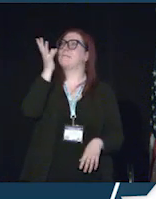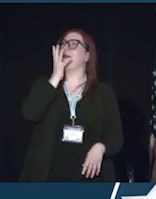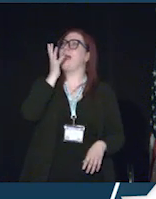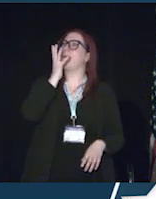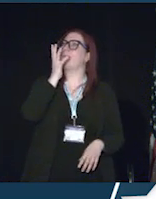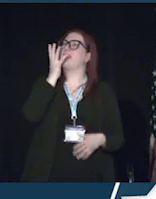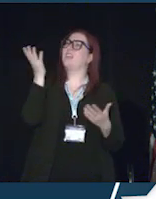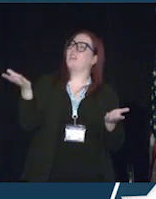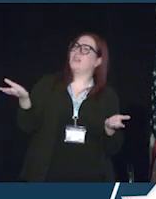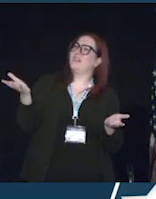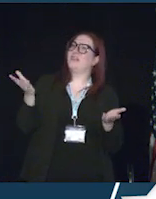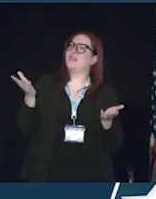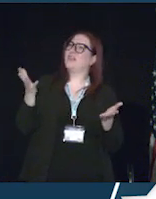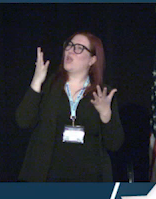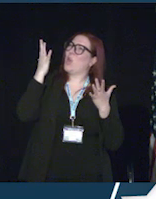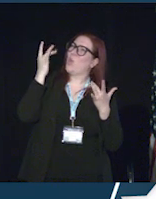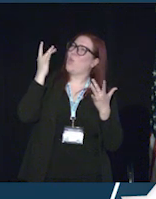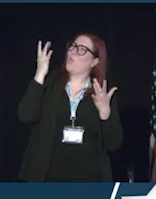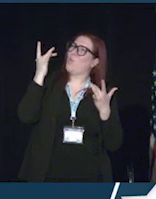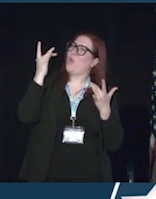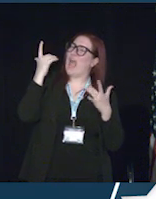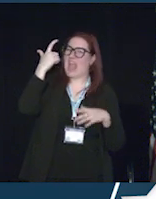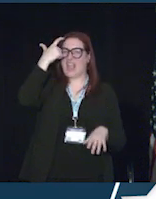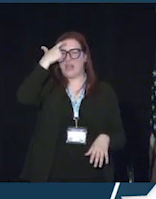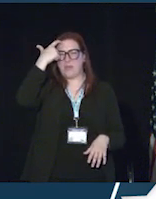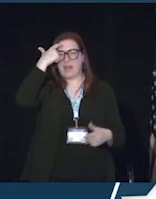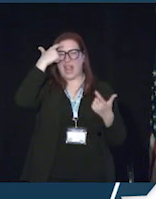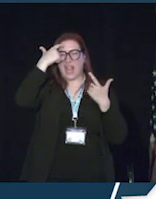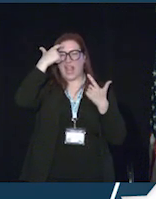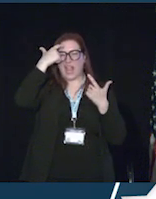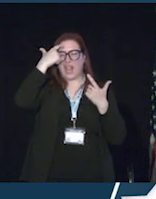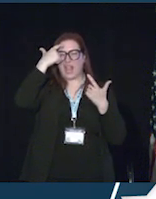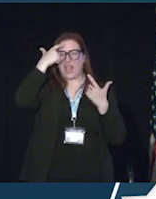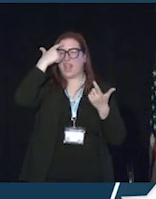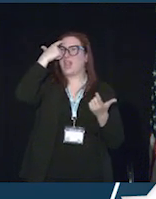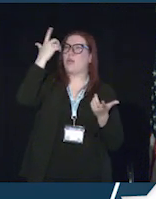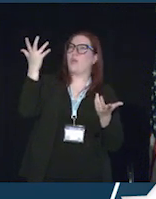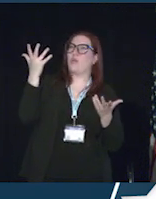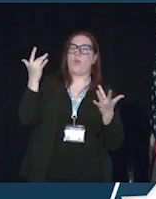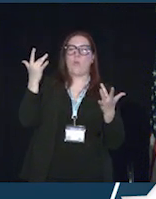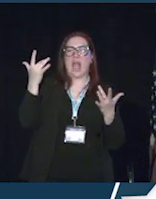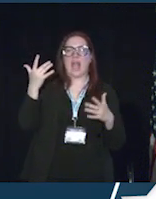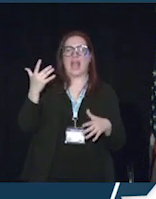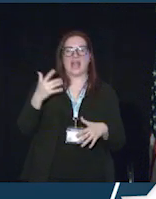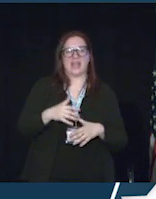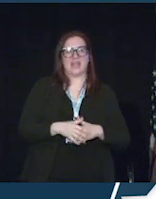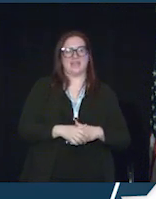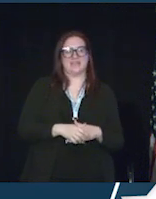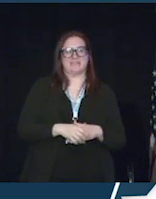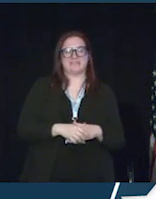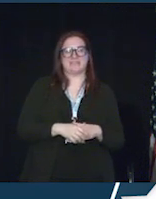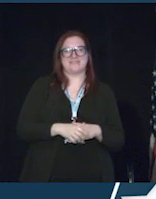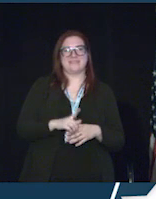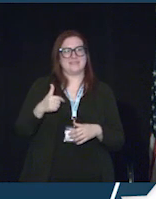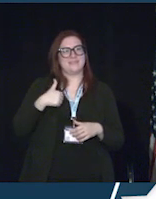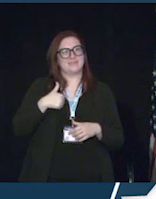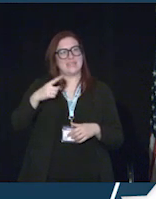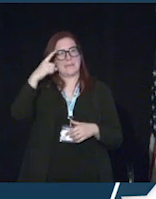what is my dream? I would say my dream is to be a very